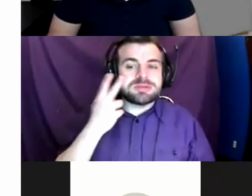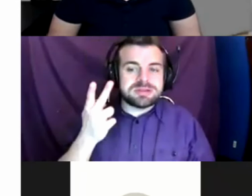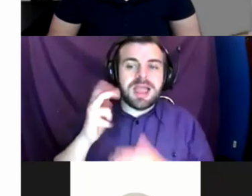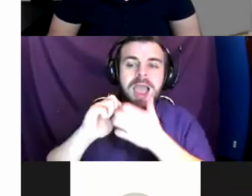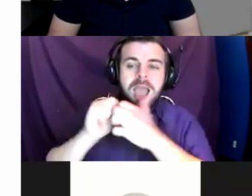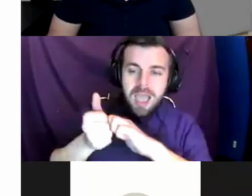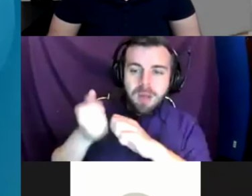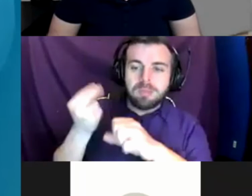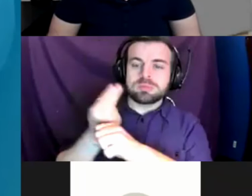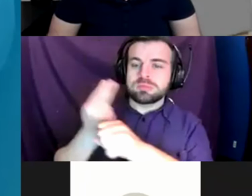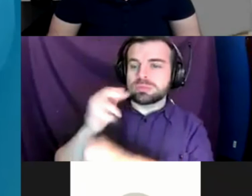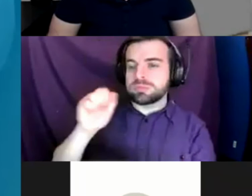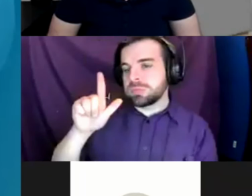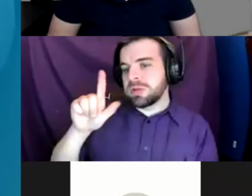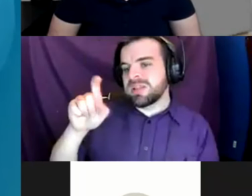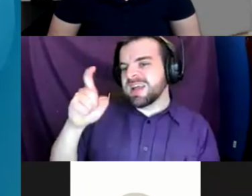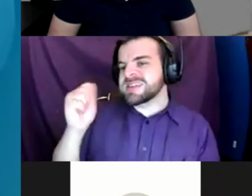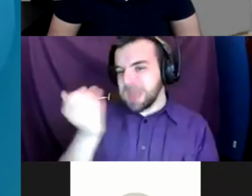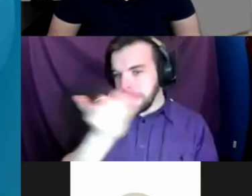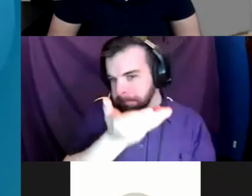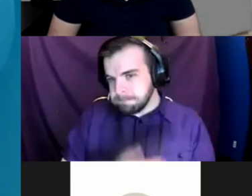go.